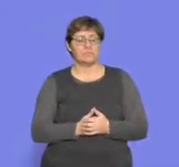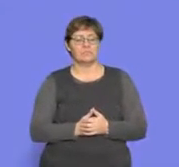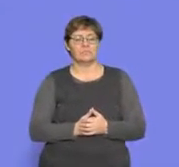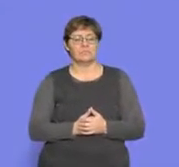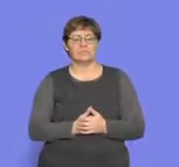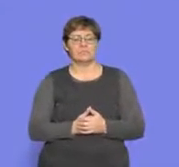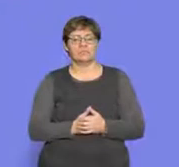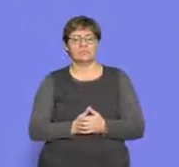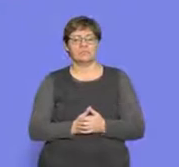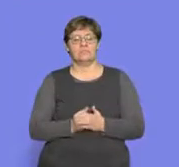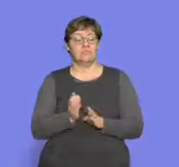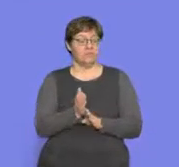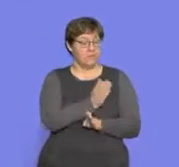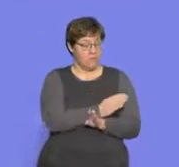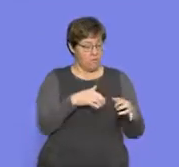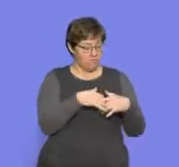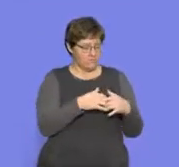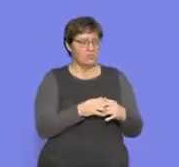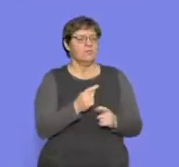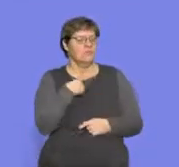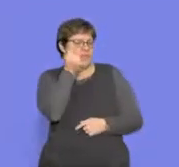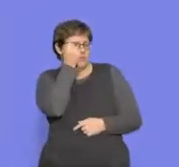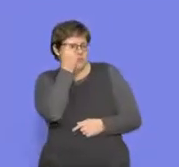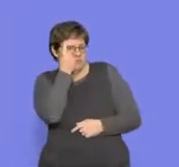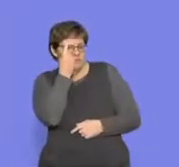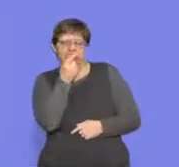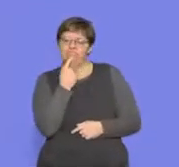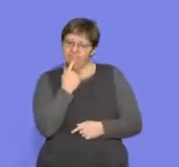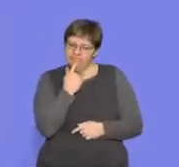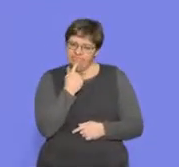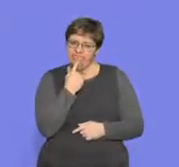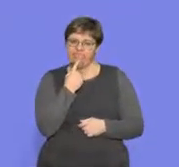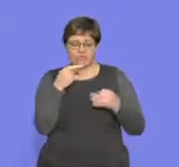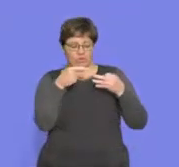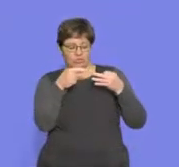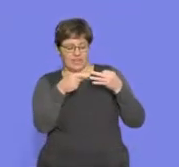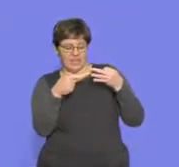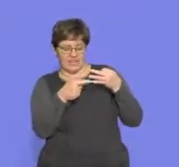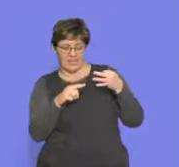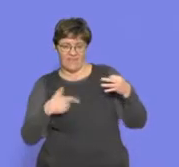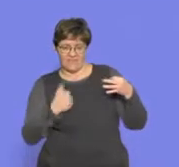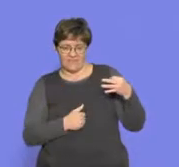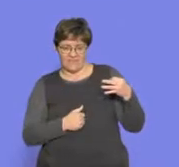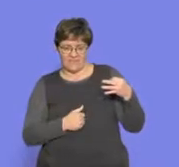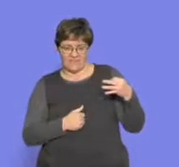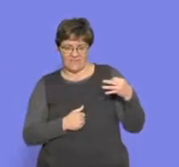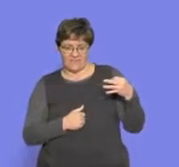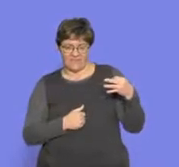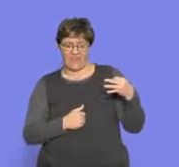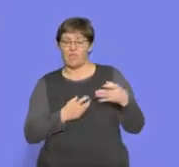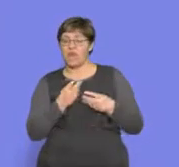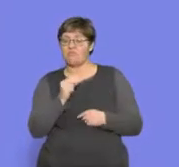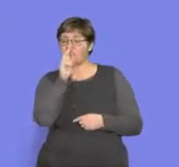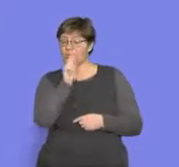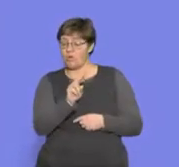So it's important before we get into that to understand that there is an interconnection between the spheres of life. So what do I